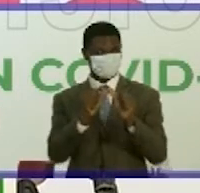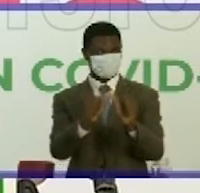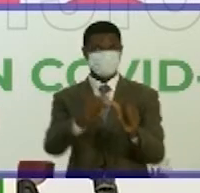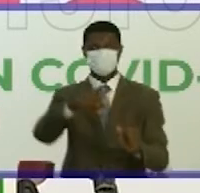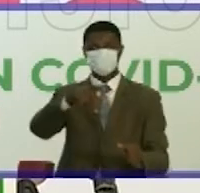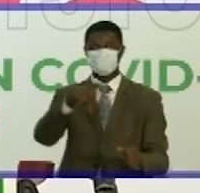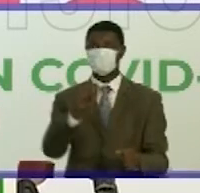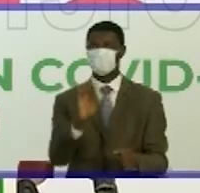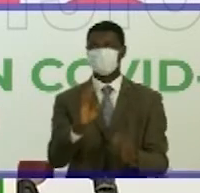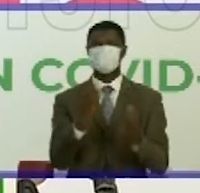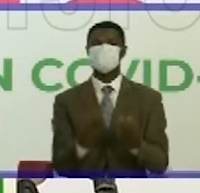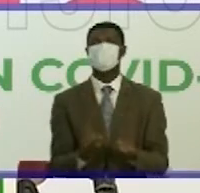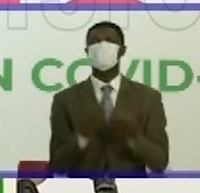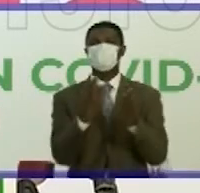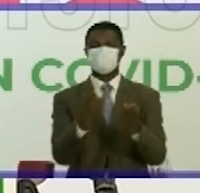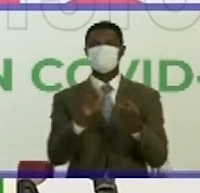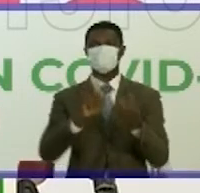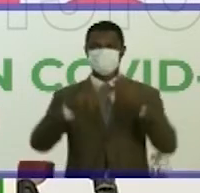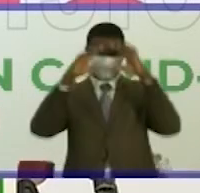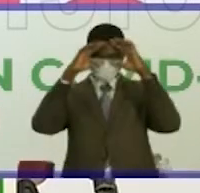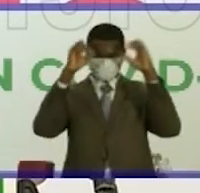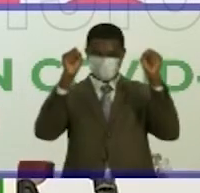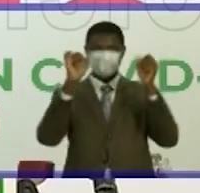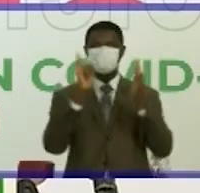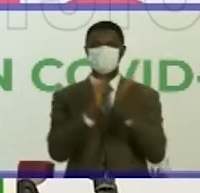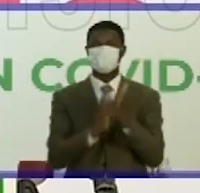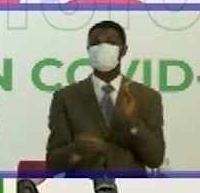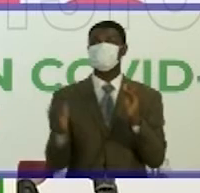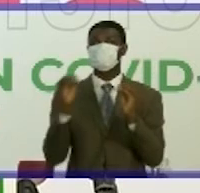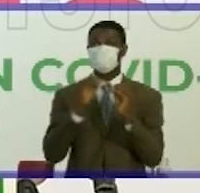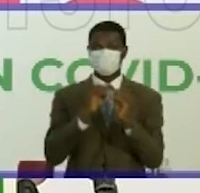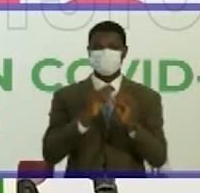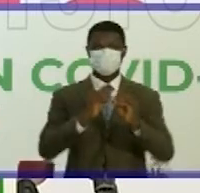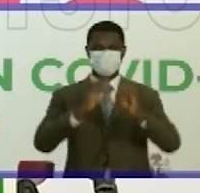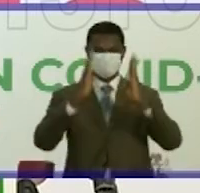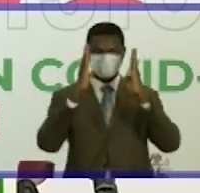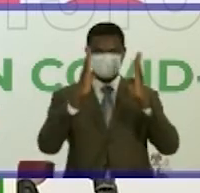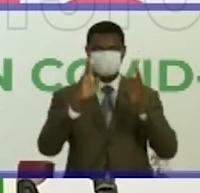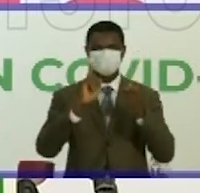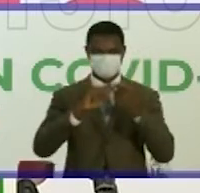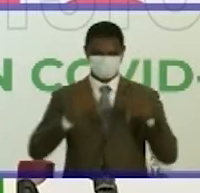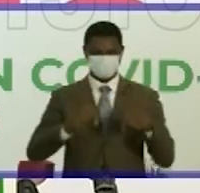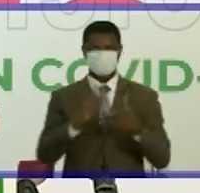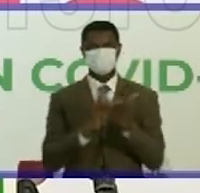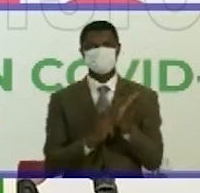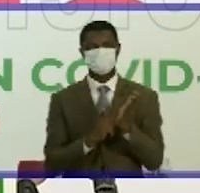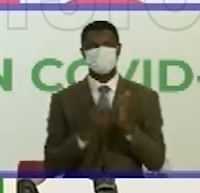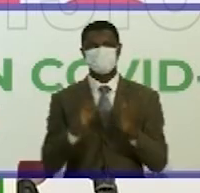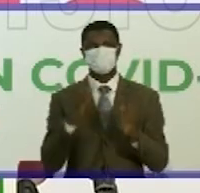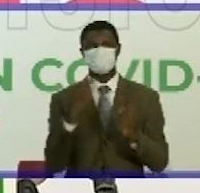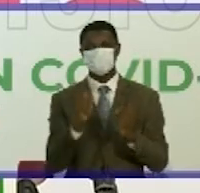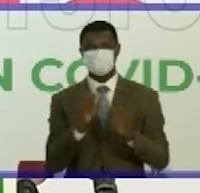to the President the further retention of the current phase of the response with